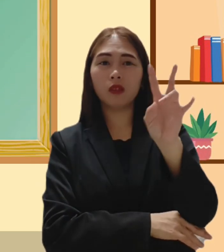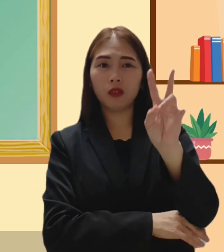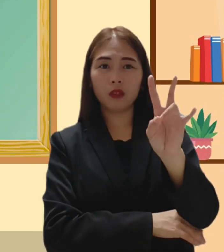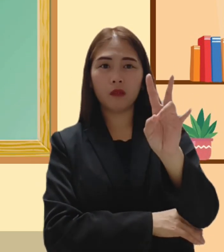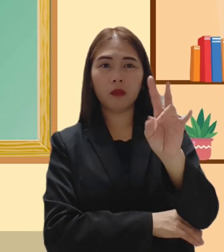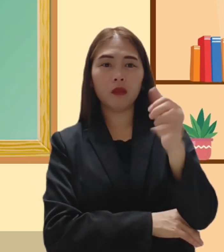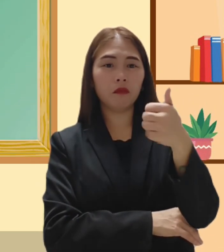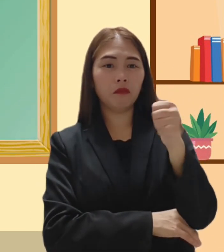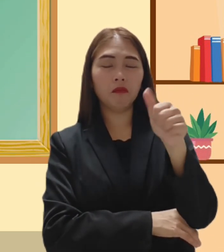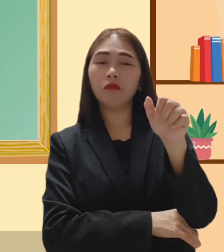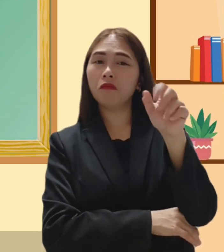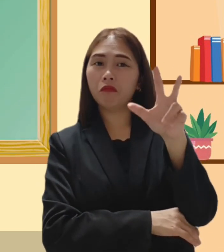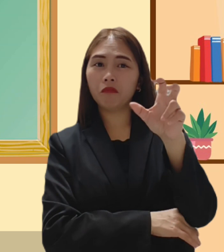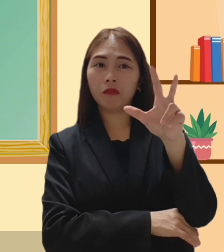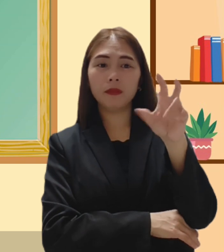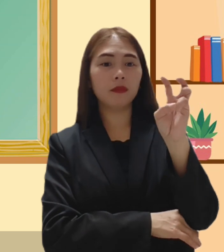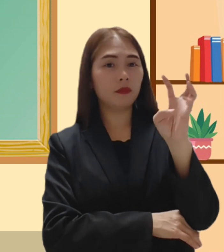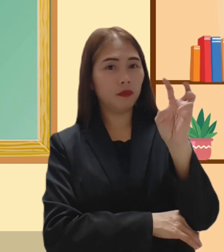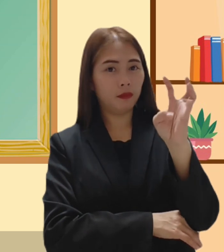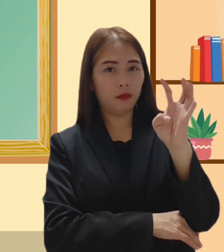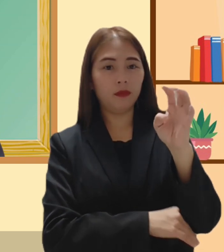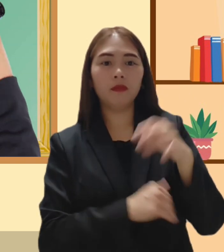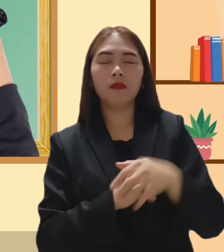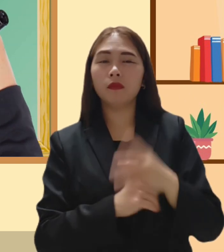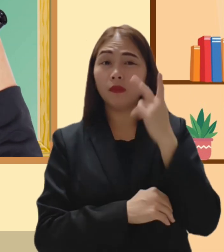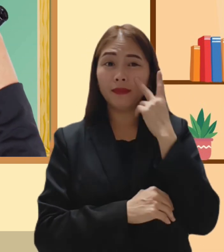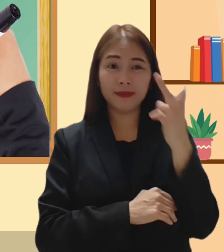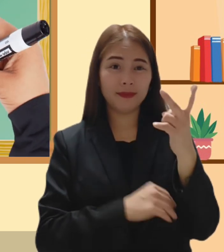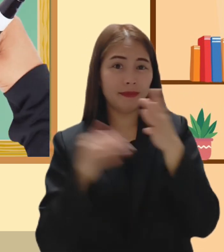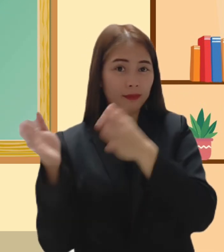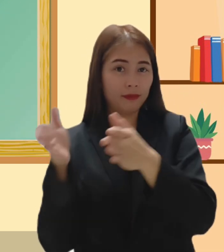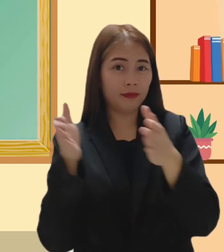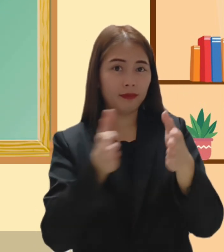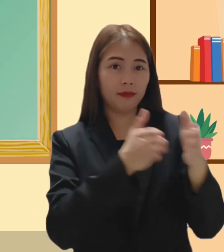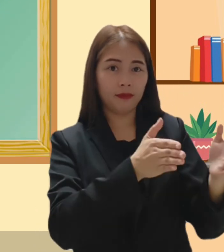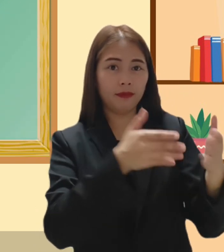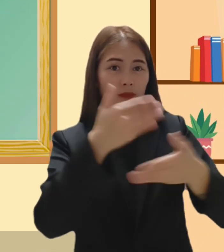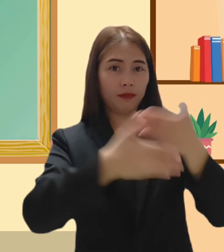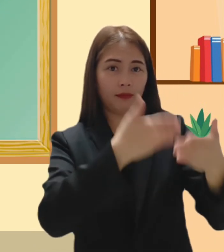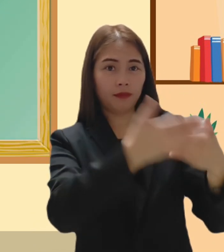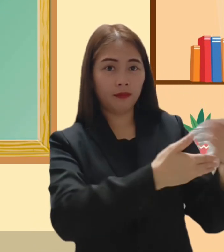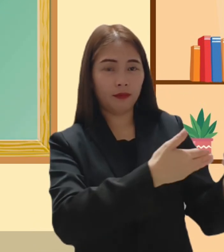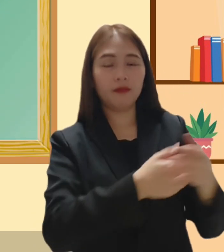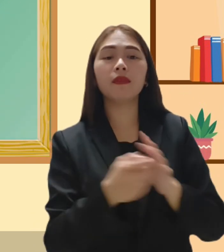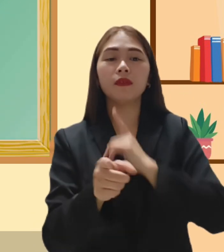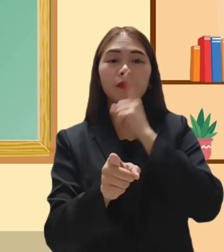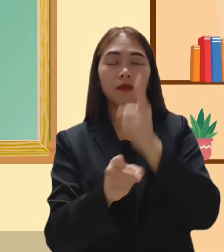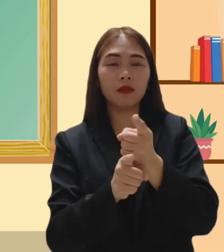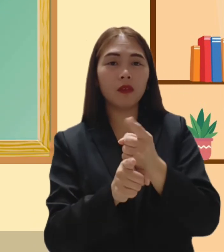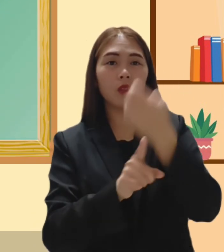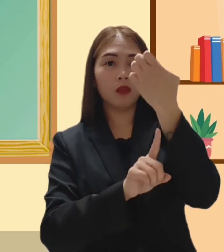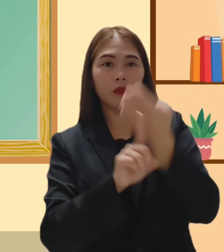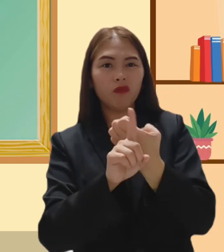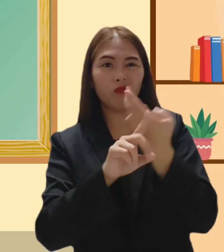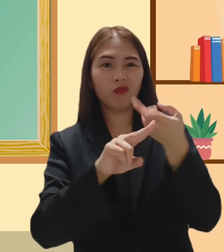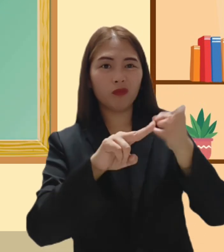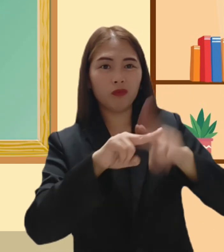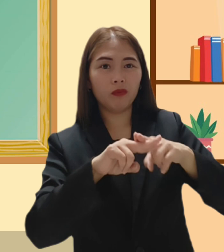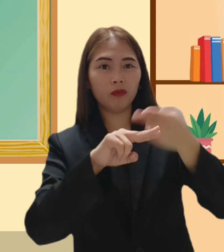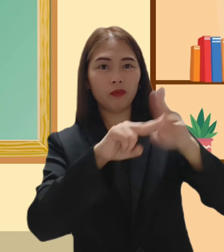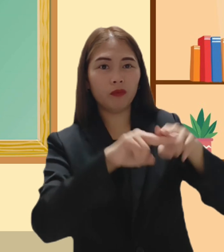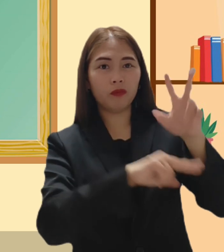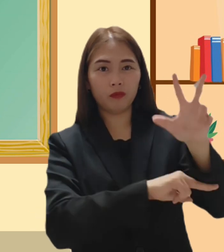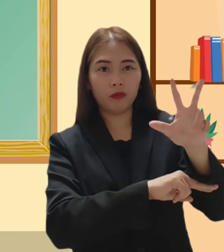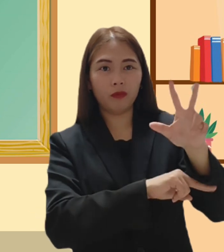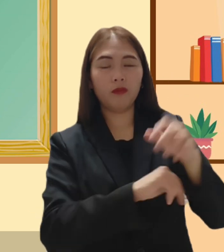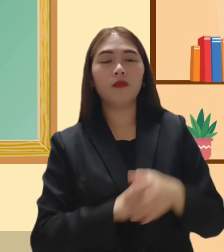example, 4, 7, 10, 13, 16. Can you see the pattern? That's correct. Each number